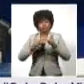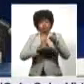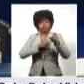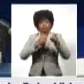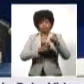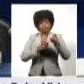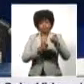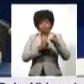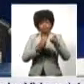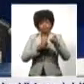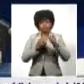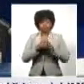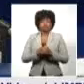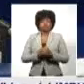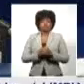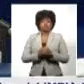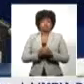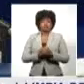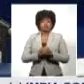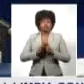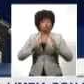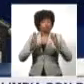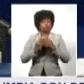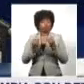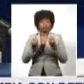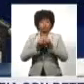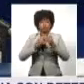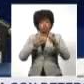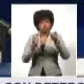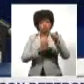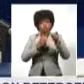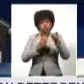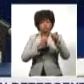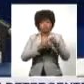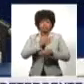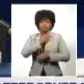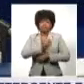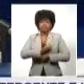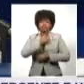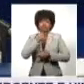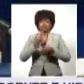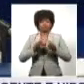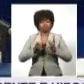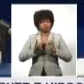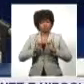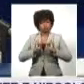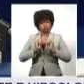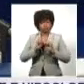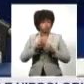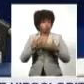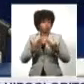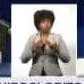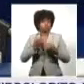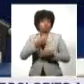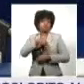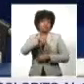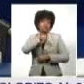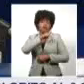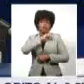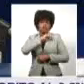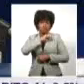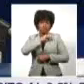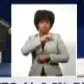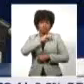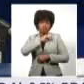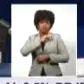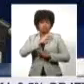care. And despite all the efforts by our health professionals and technicians,